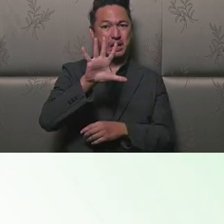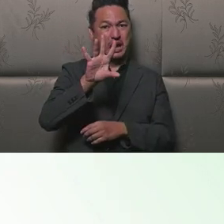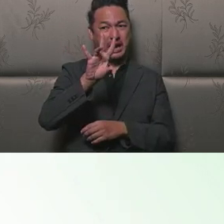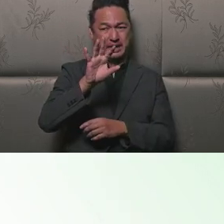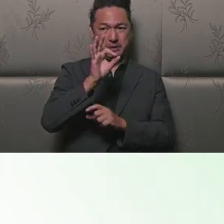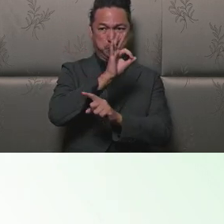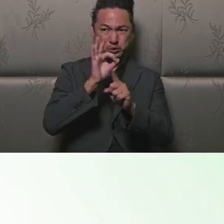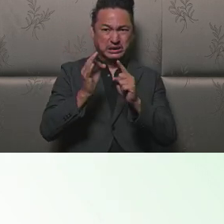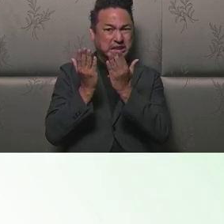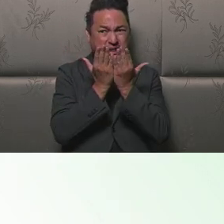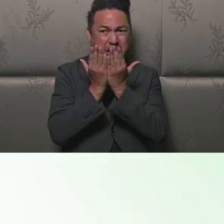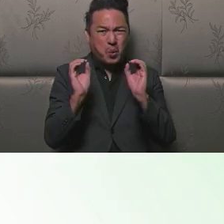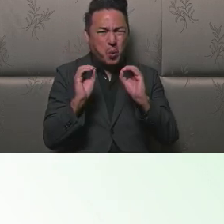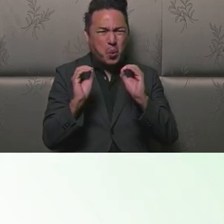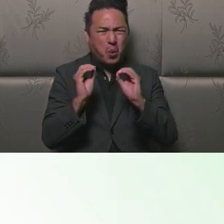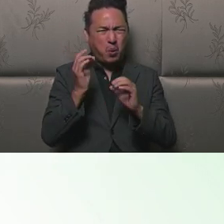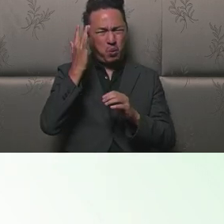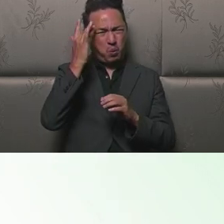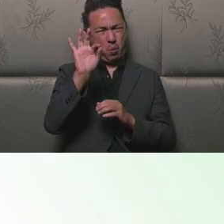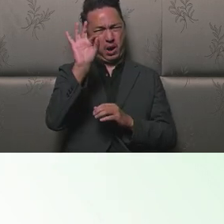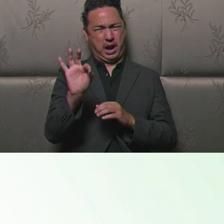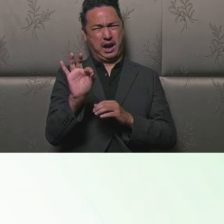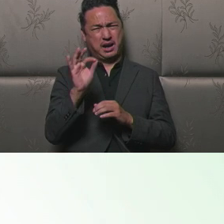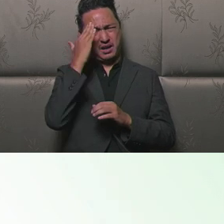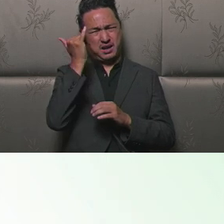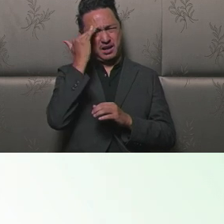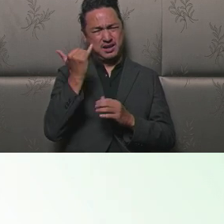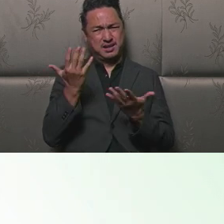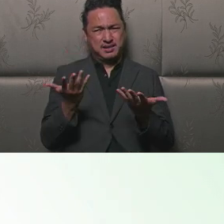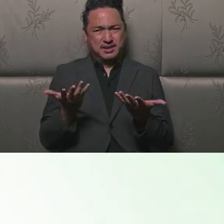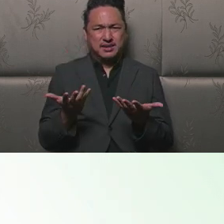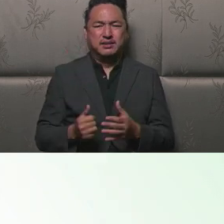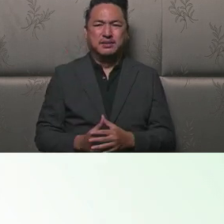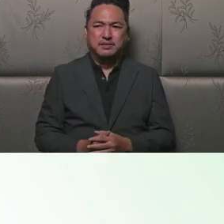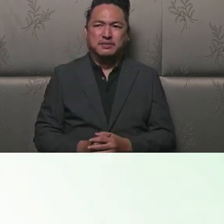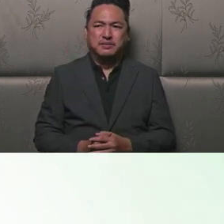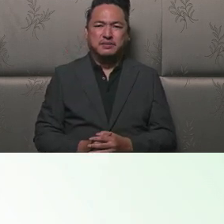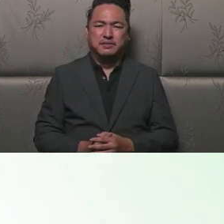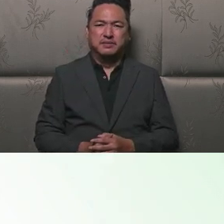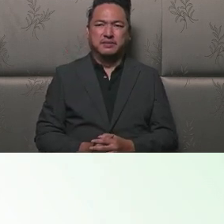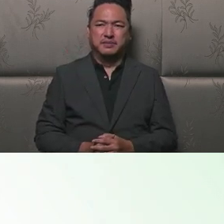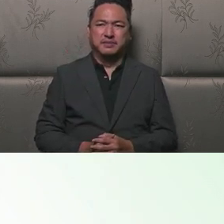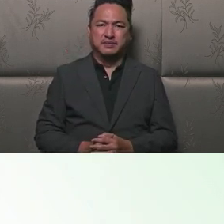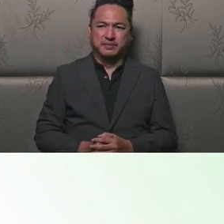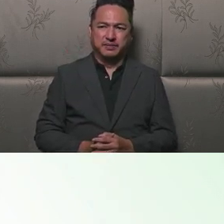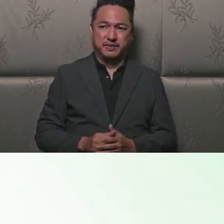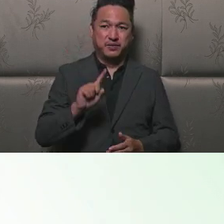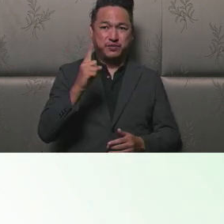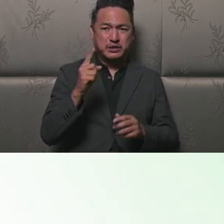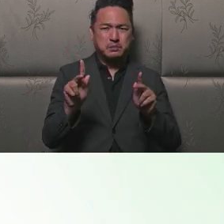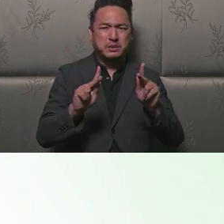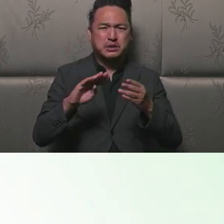low attendance rates among the refugee population. Poverty is a main